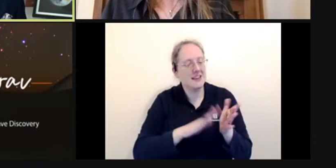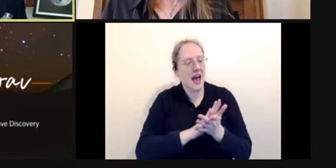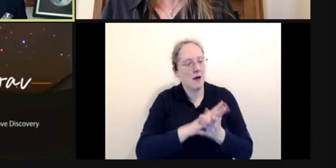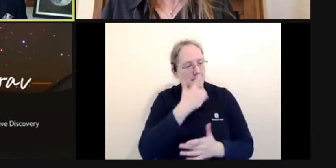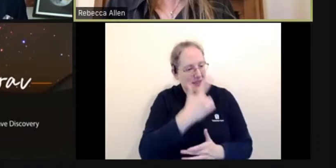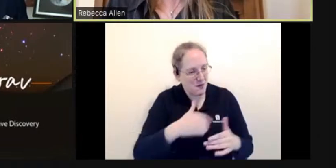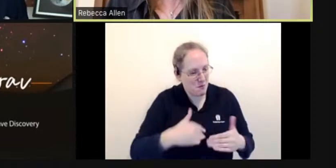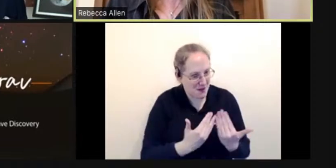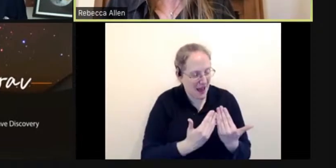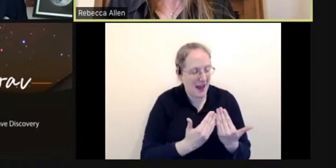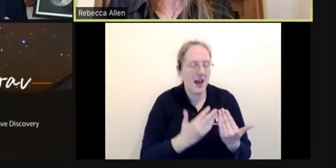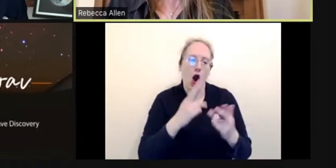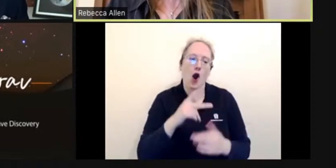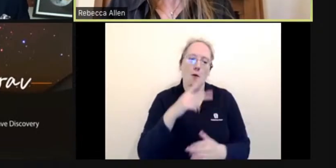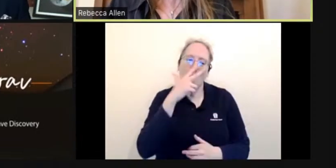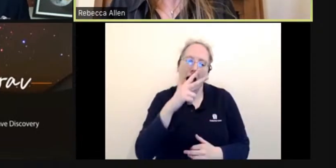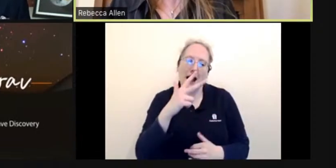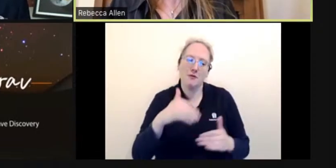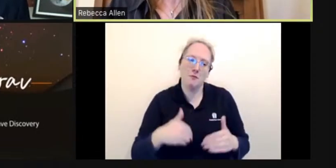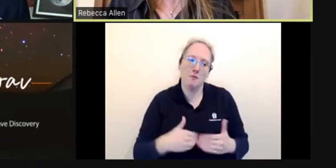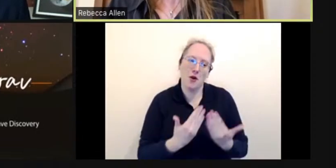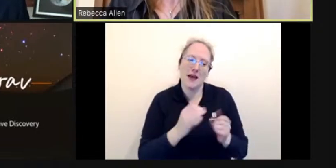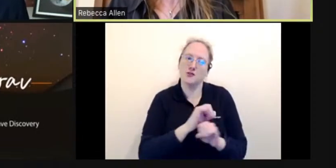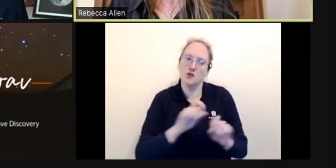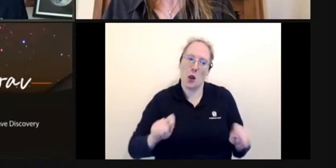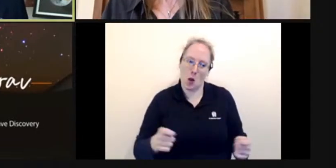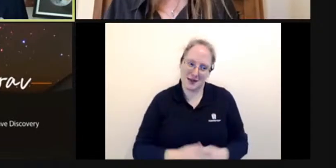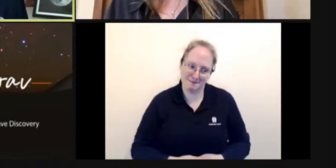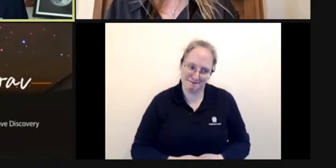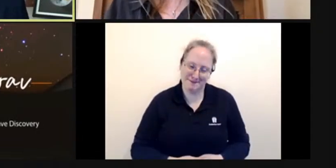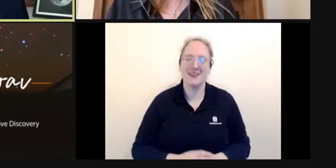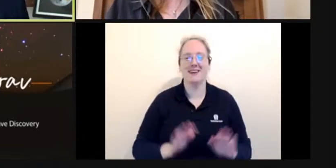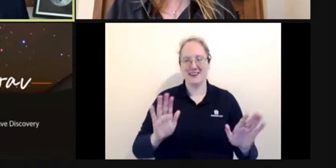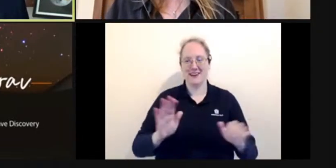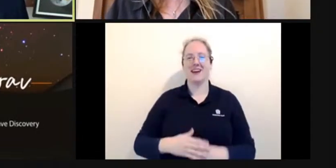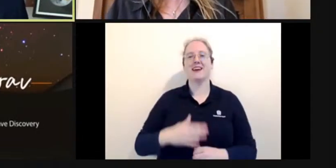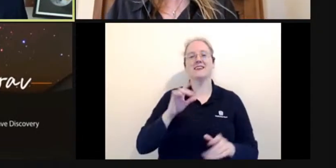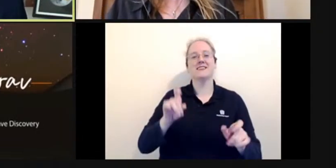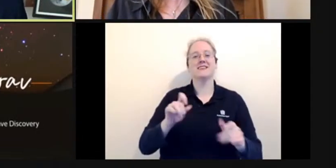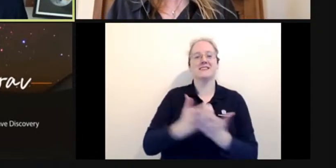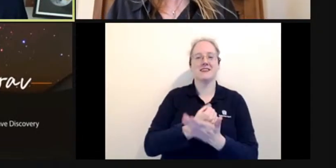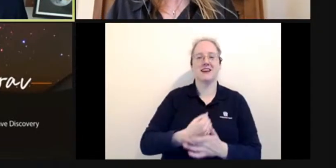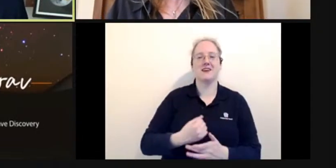lockdown. Stay safe. Stay safe all, and enjoy the rest of your science week.